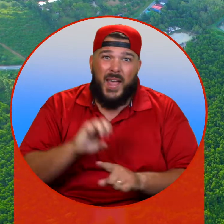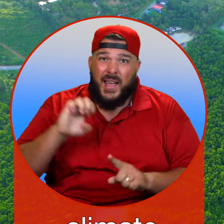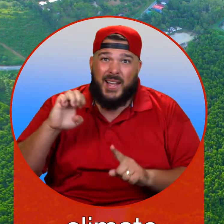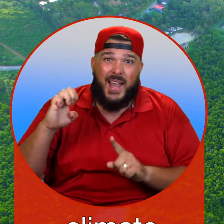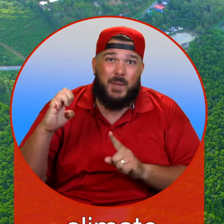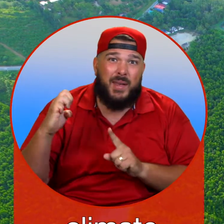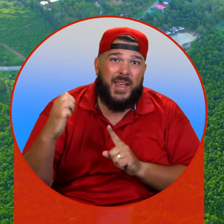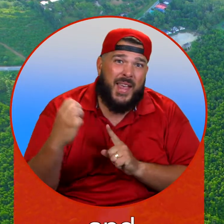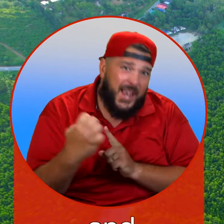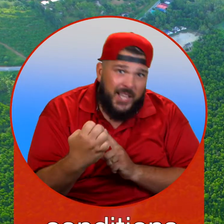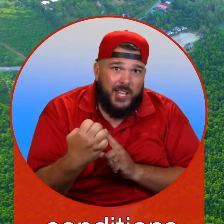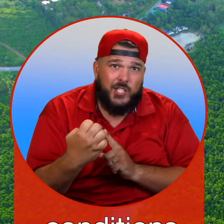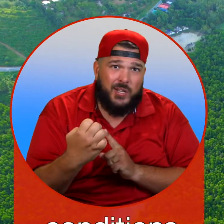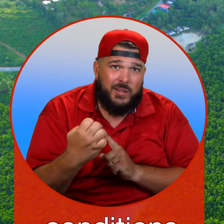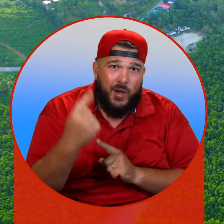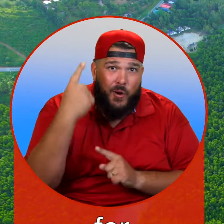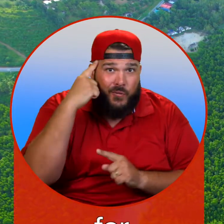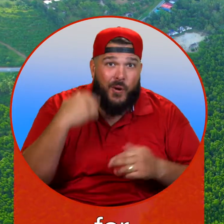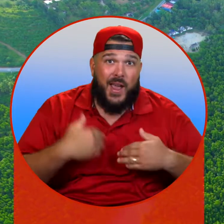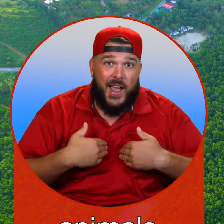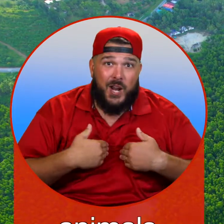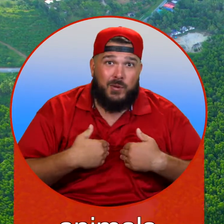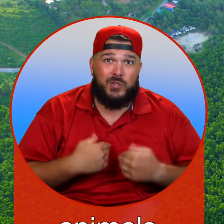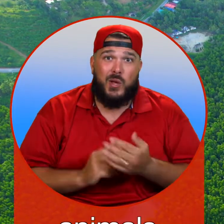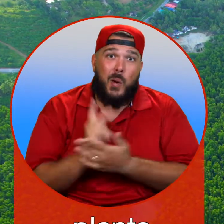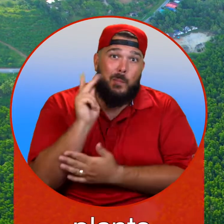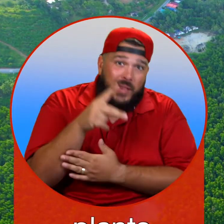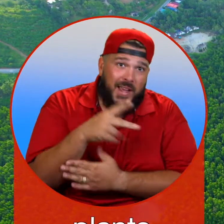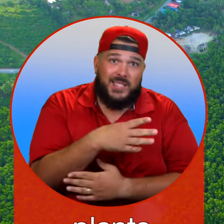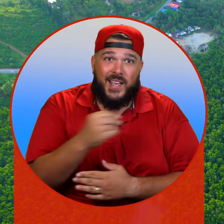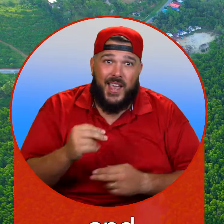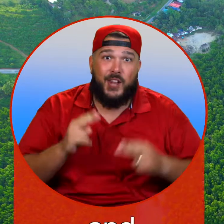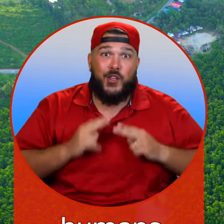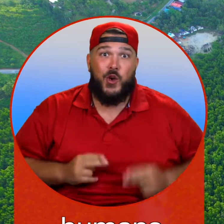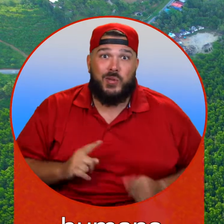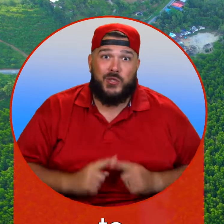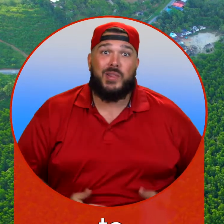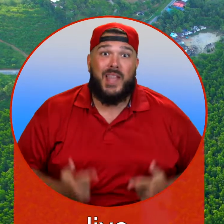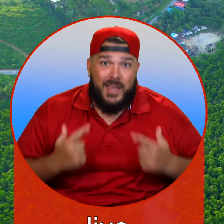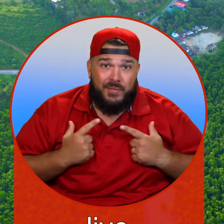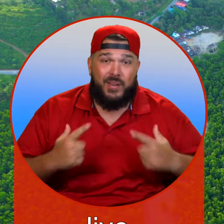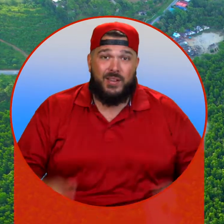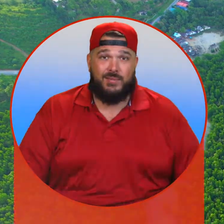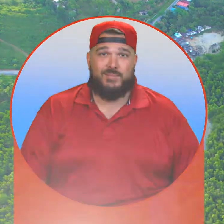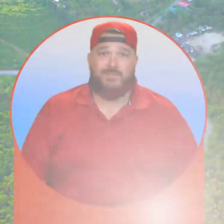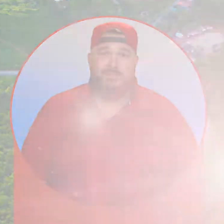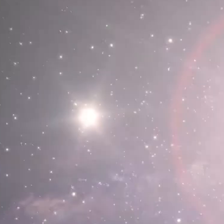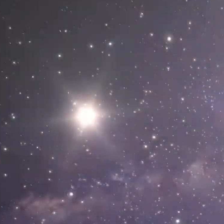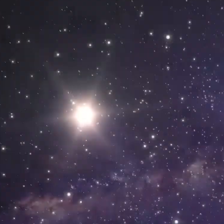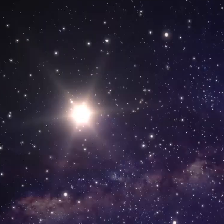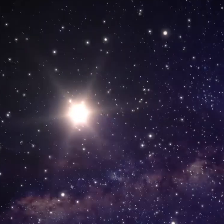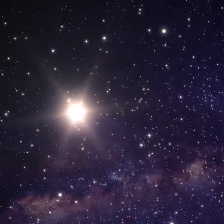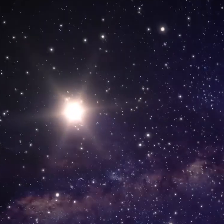right climate and condition for animals plants and humans to live shape